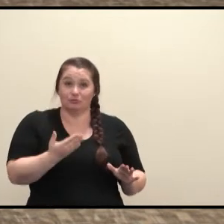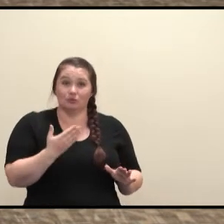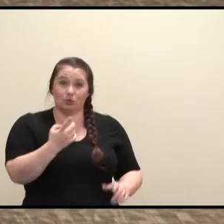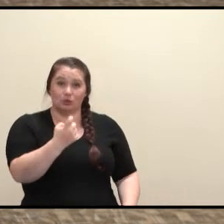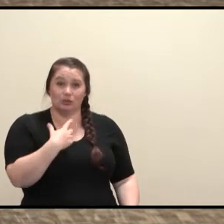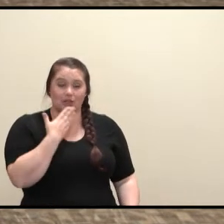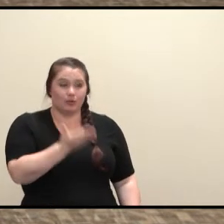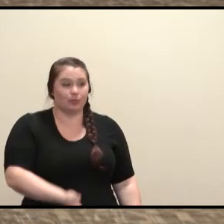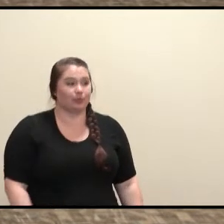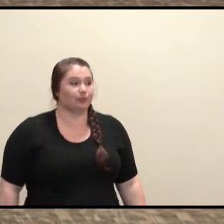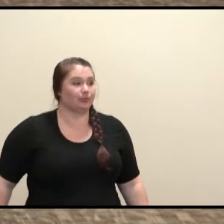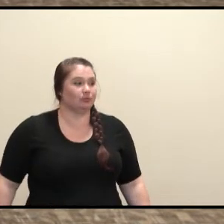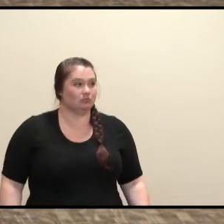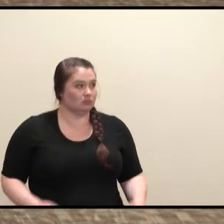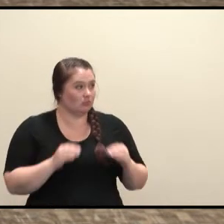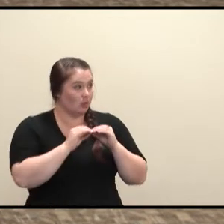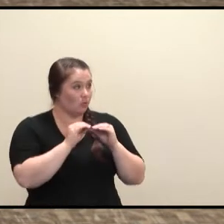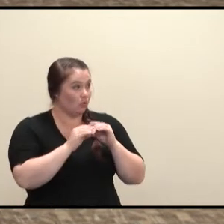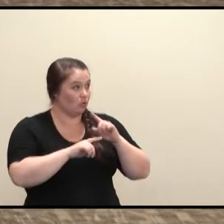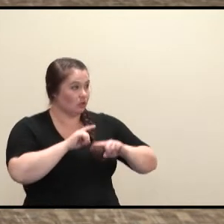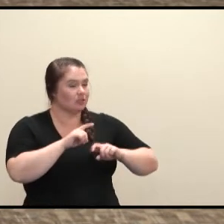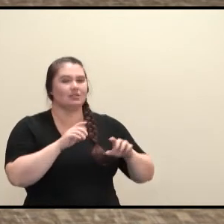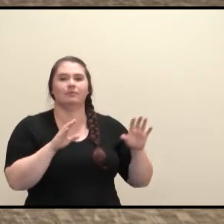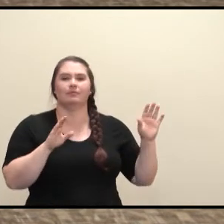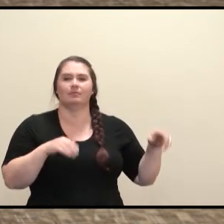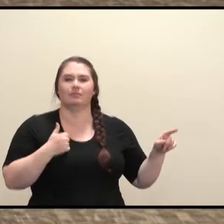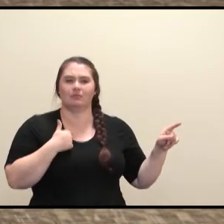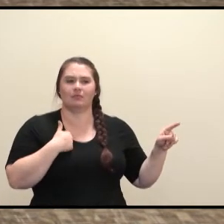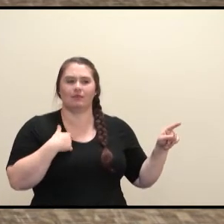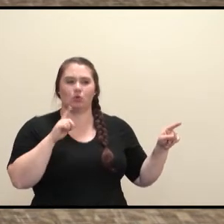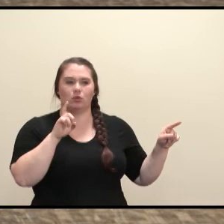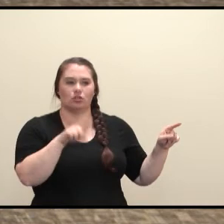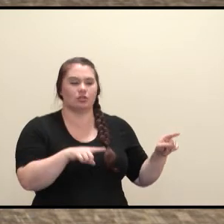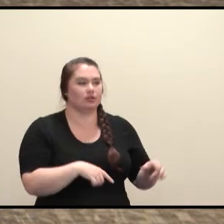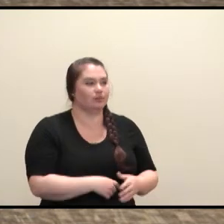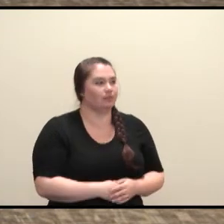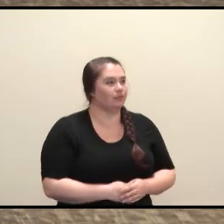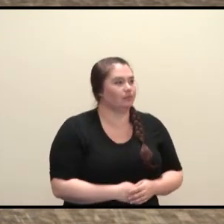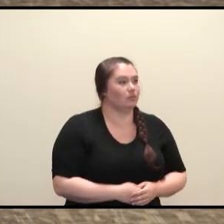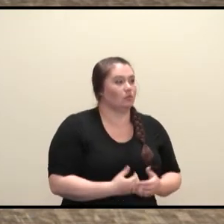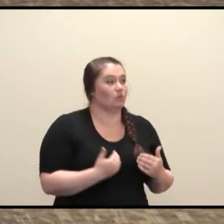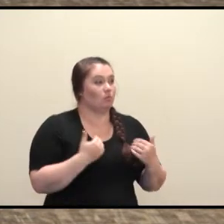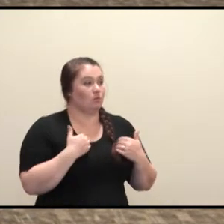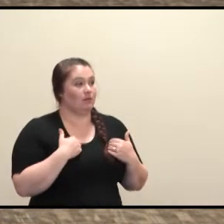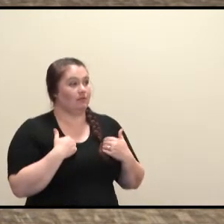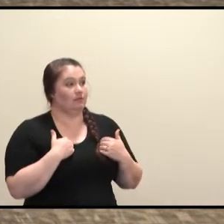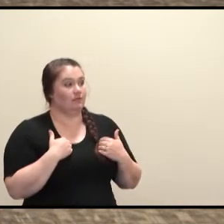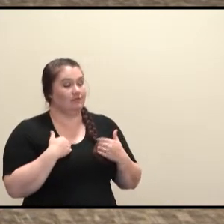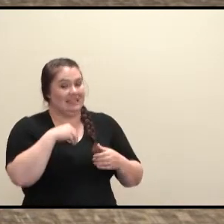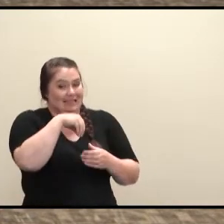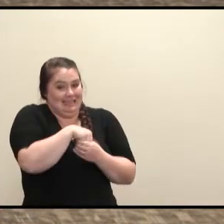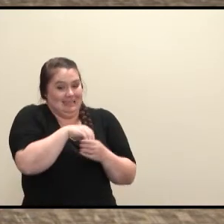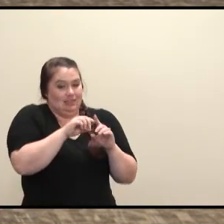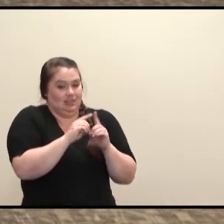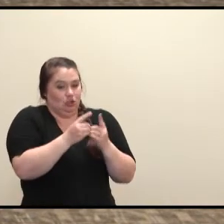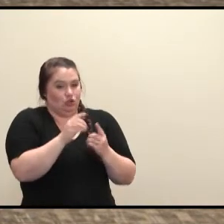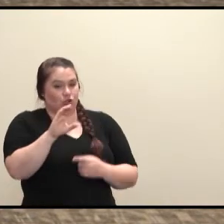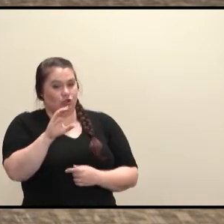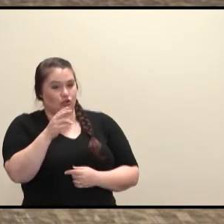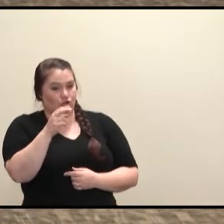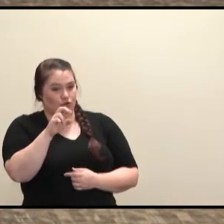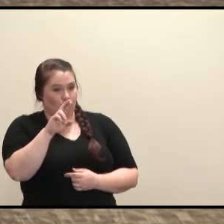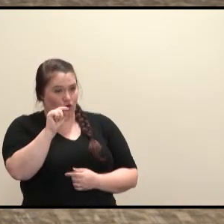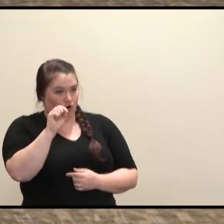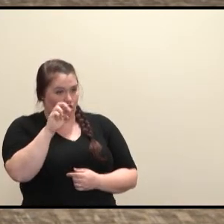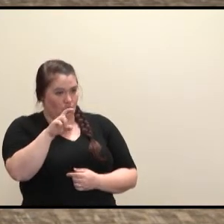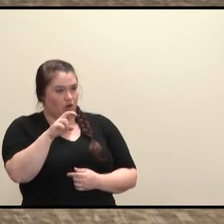other questions? I have a question. We have an in-district charter, the zone. I was wondering if you knew kind of